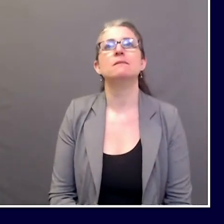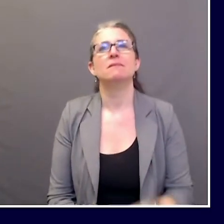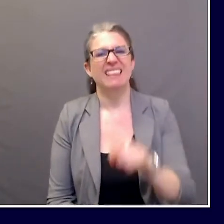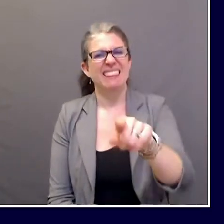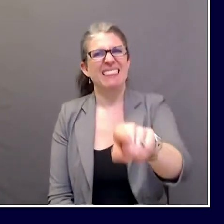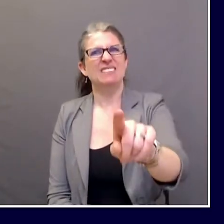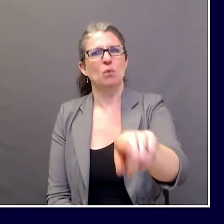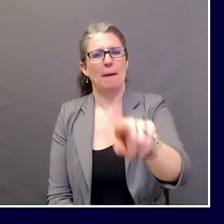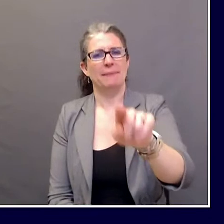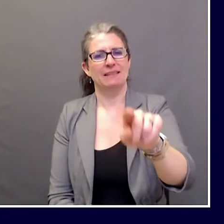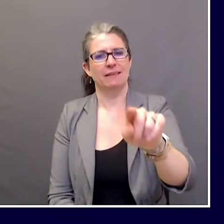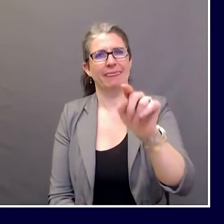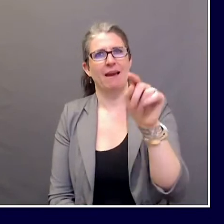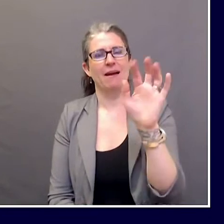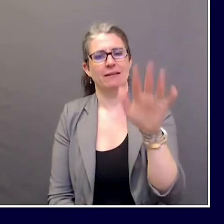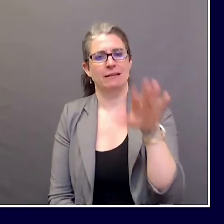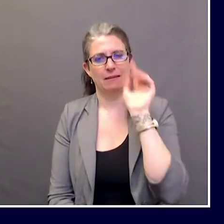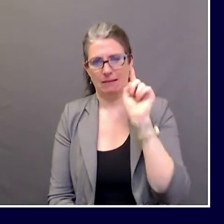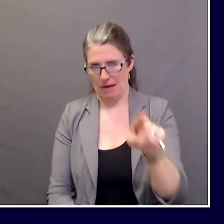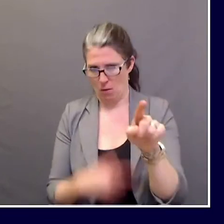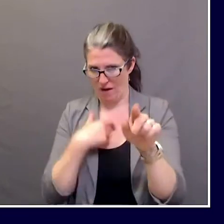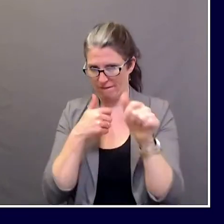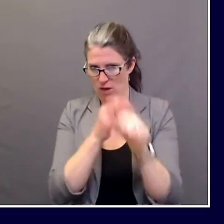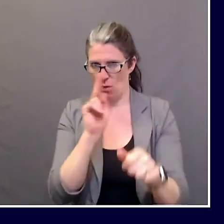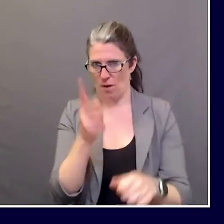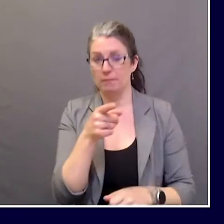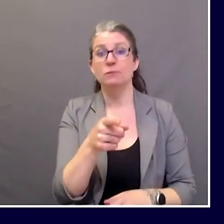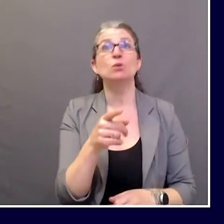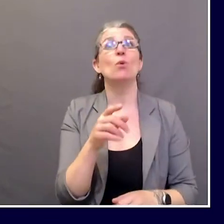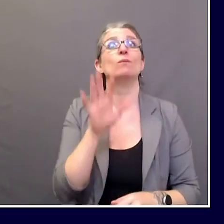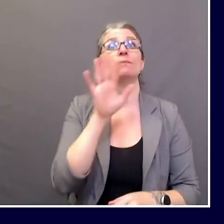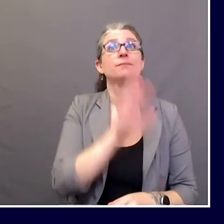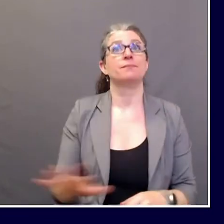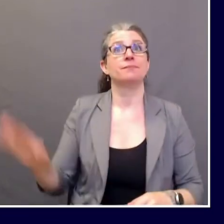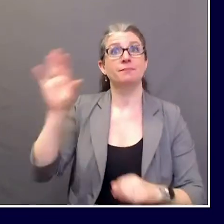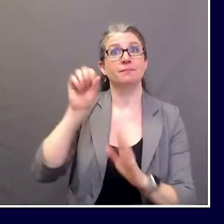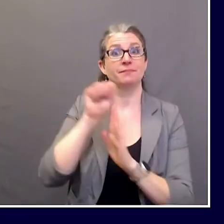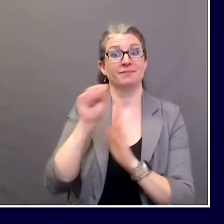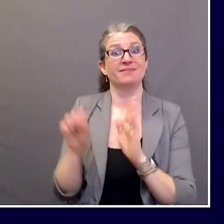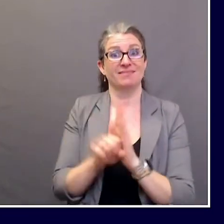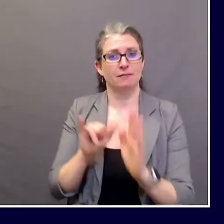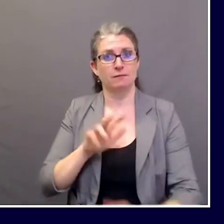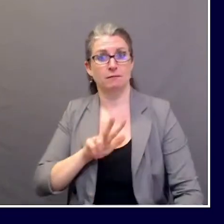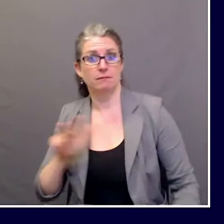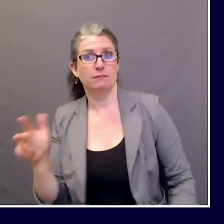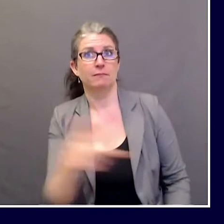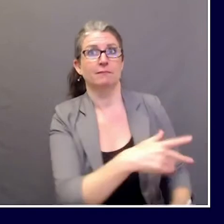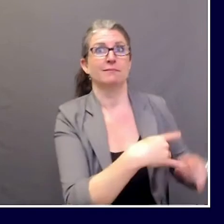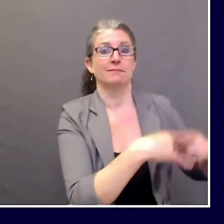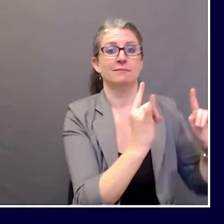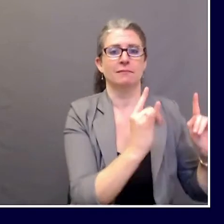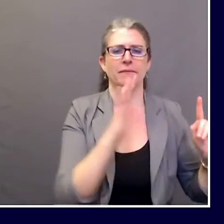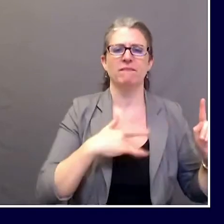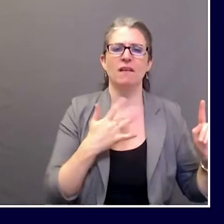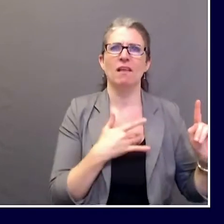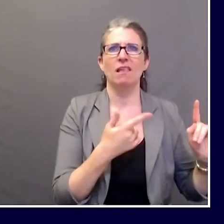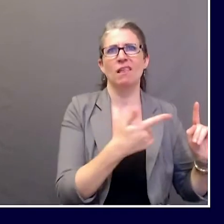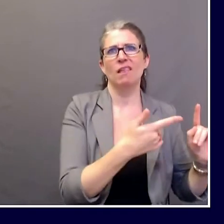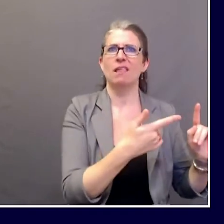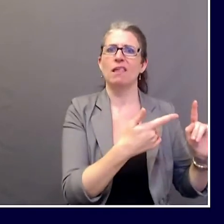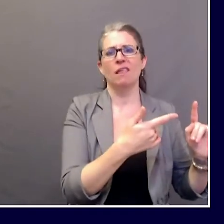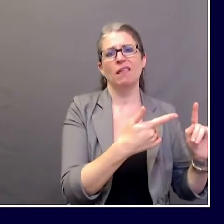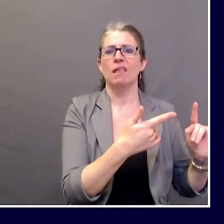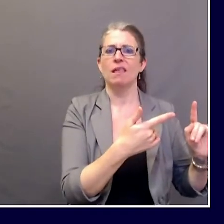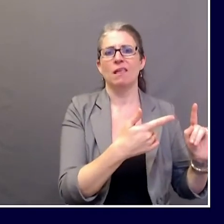see this mobile clinic then? Is it so important that you guys are hesitant to have to cancel any appointments at this